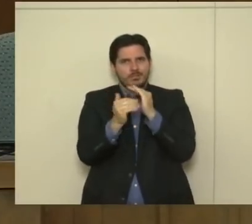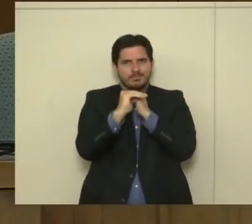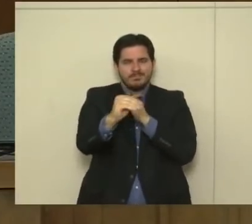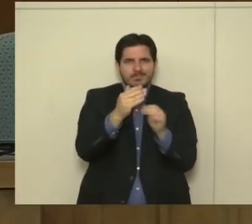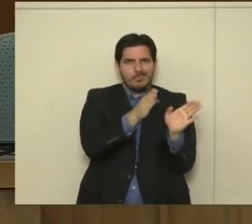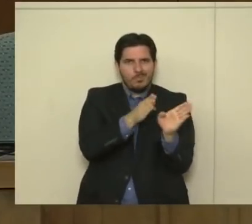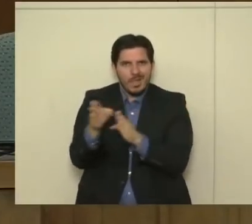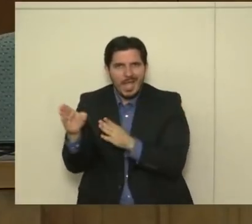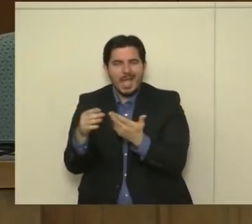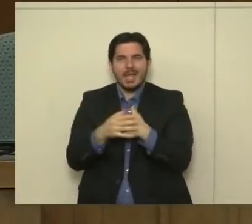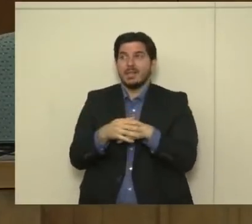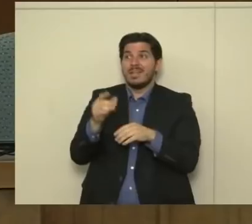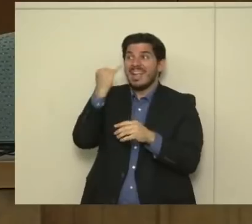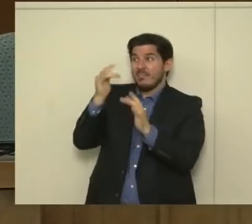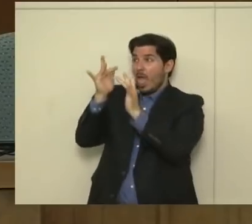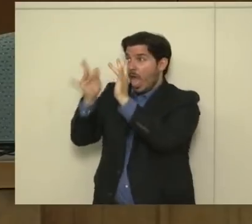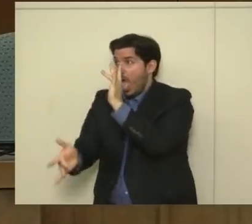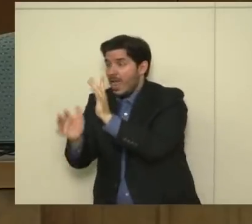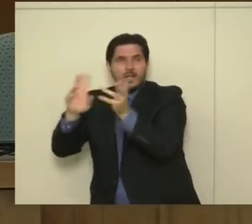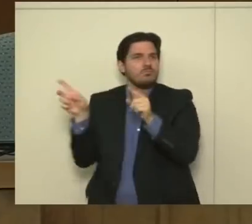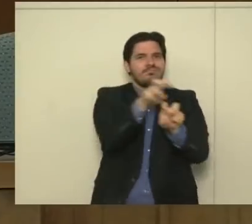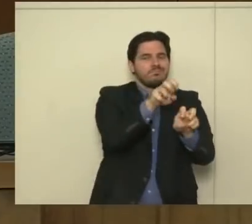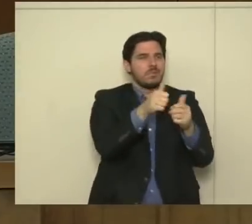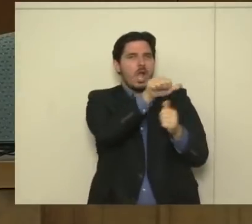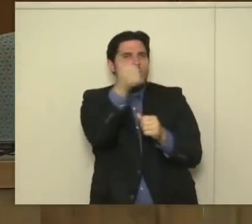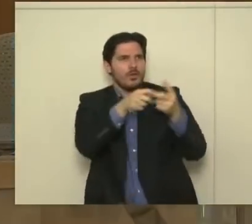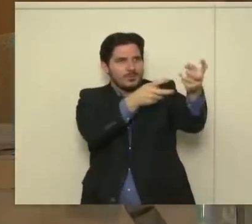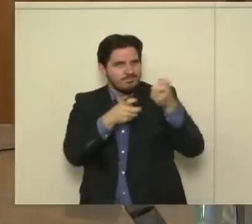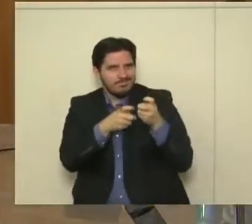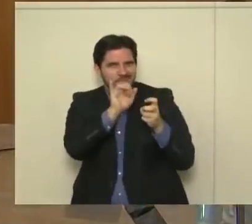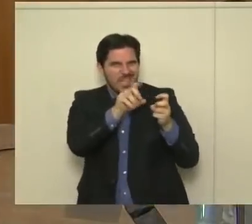interface in the event this happens again. So thank you.